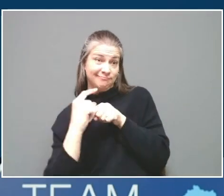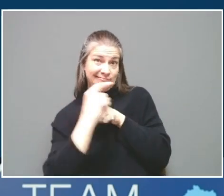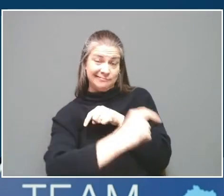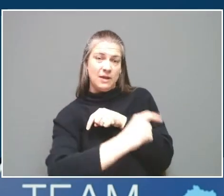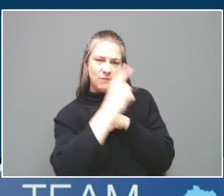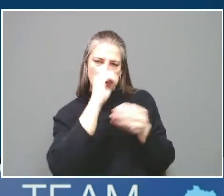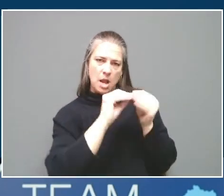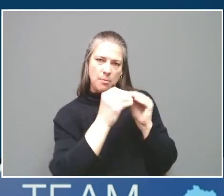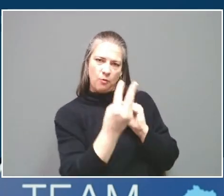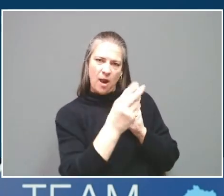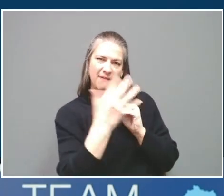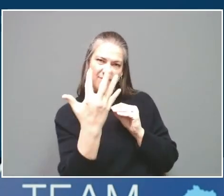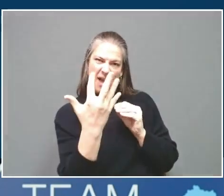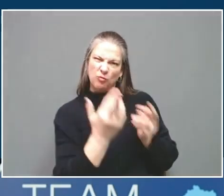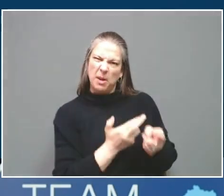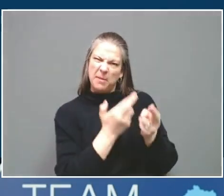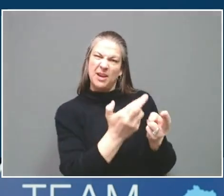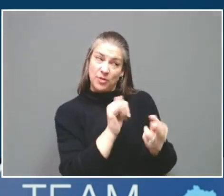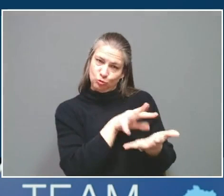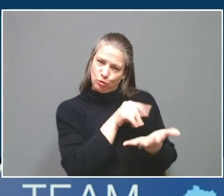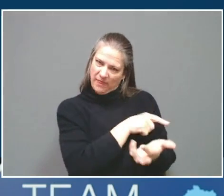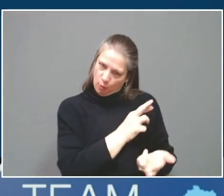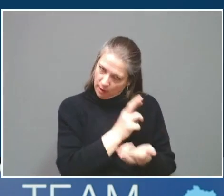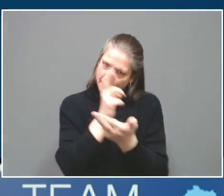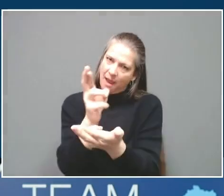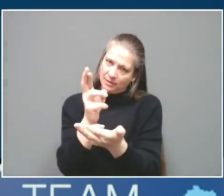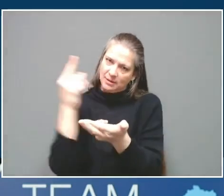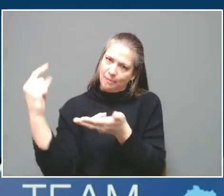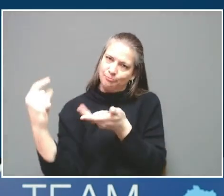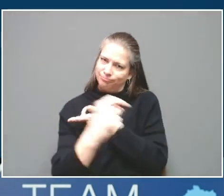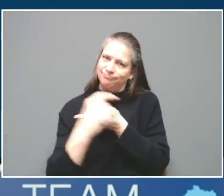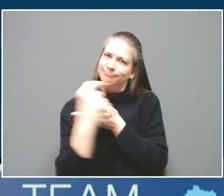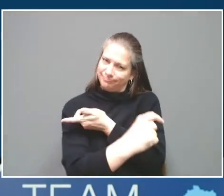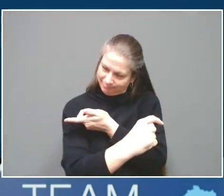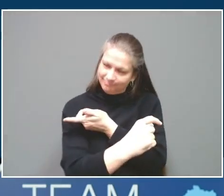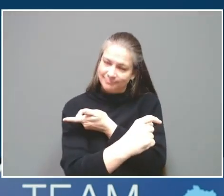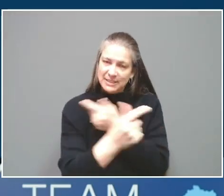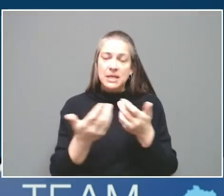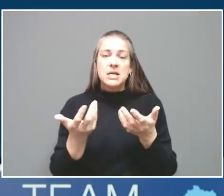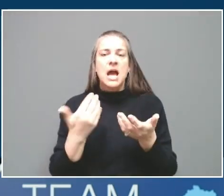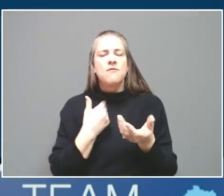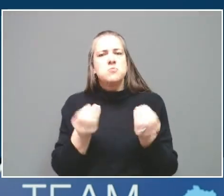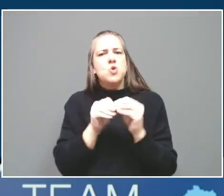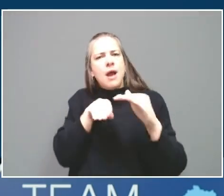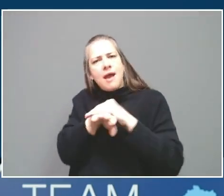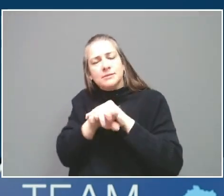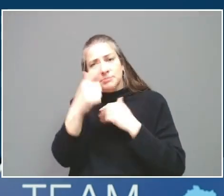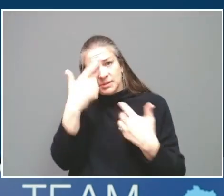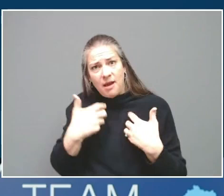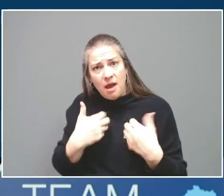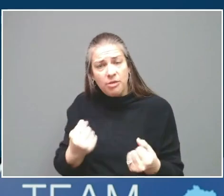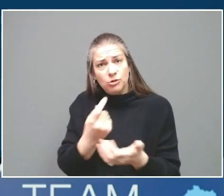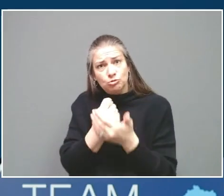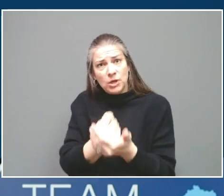5 made by Kentucky students to expand access to mental health services and treatment and to increase mental health